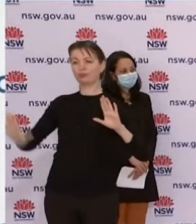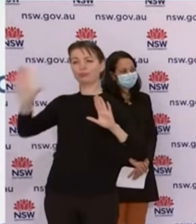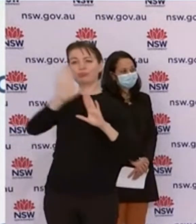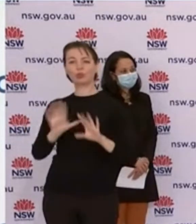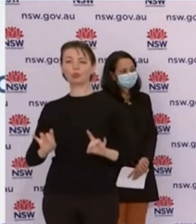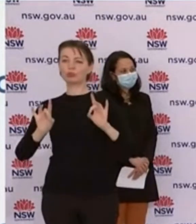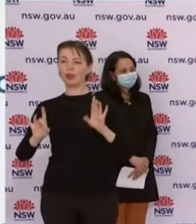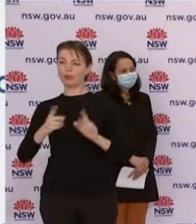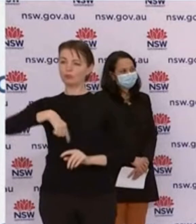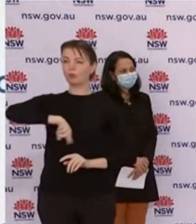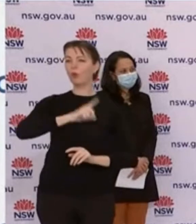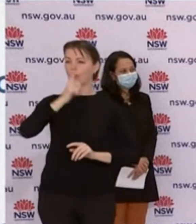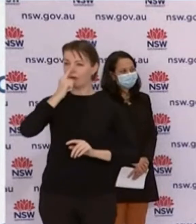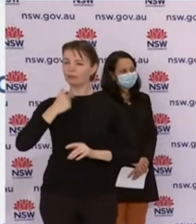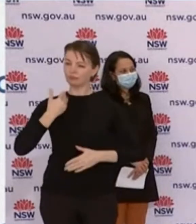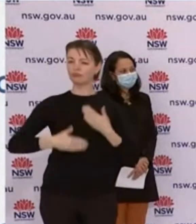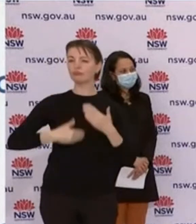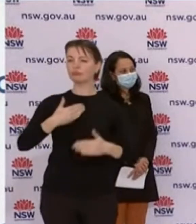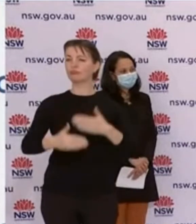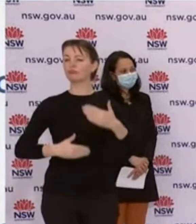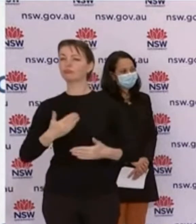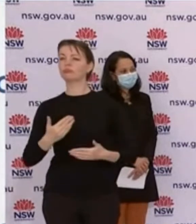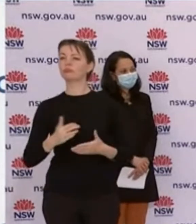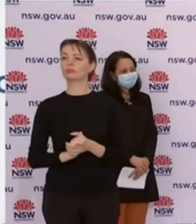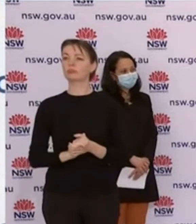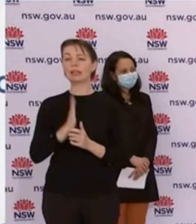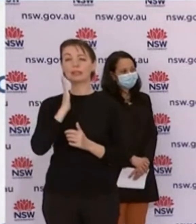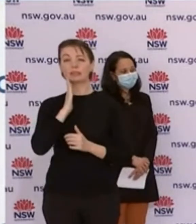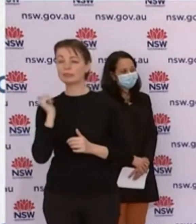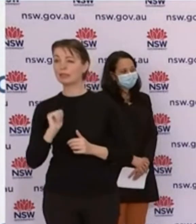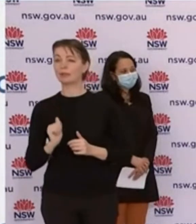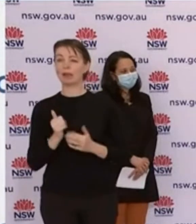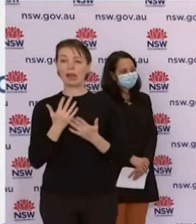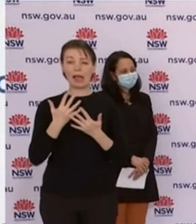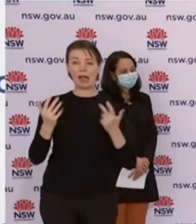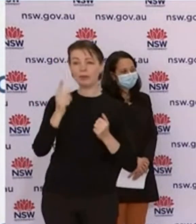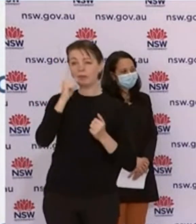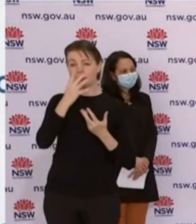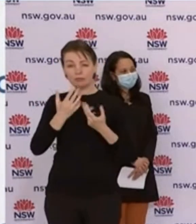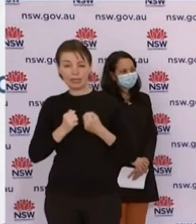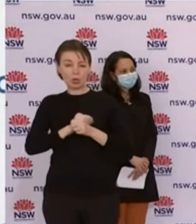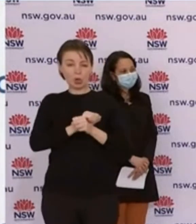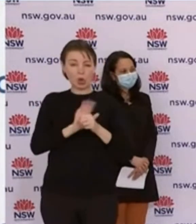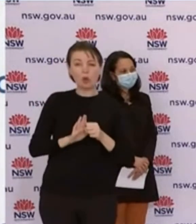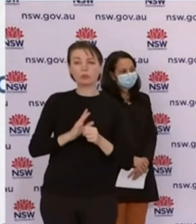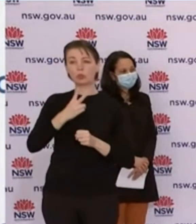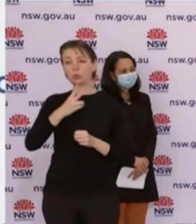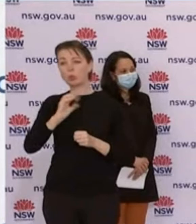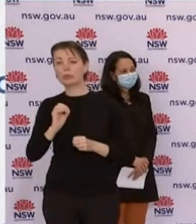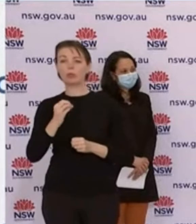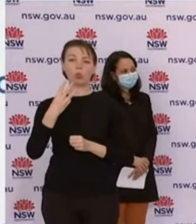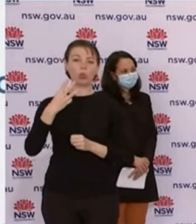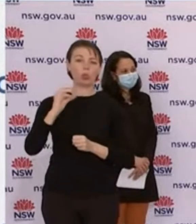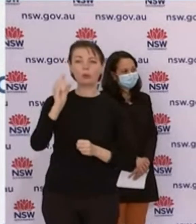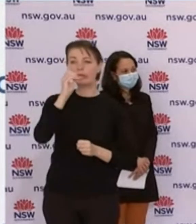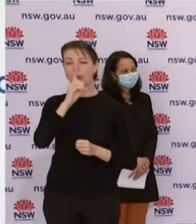up with 20 cases or 30 cases or 0 cases, Delta is going to creep in, and Delta cases will increase as the rate of freedom